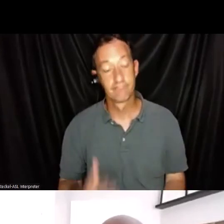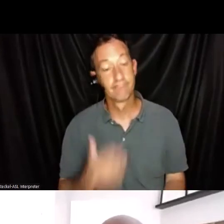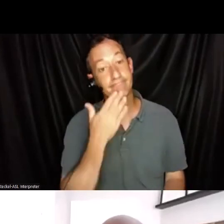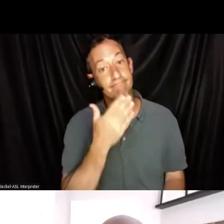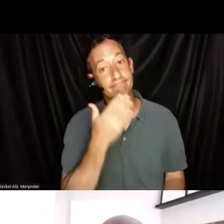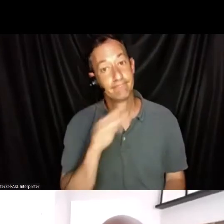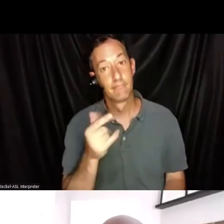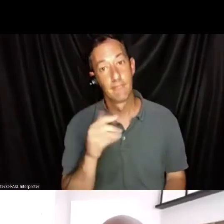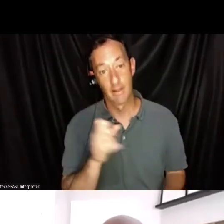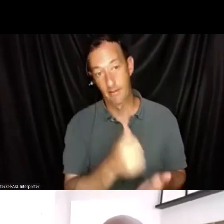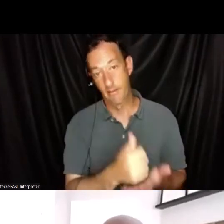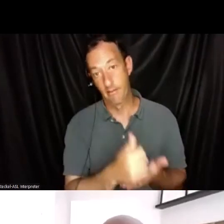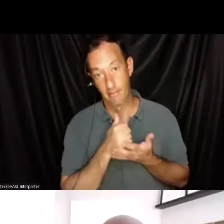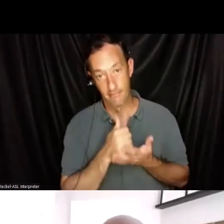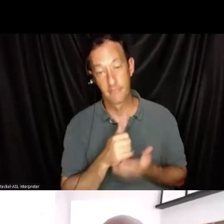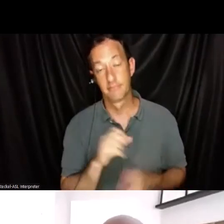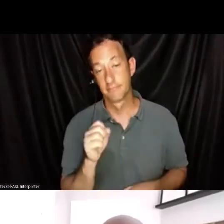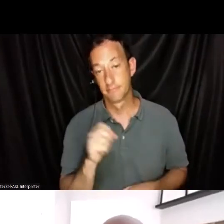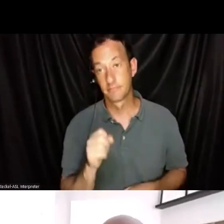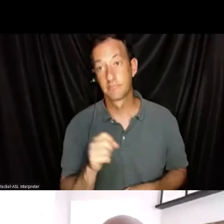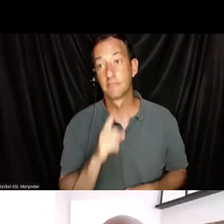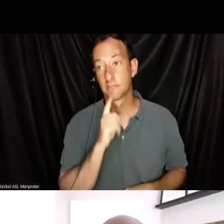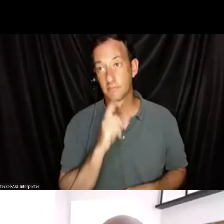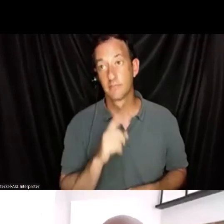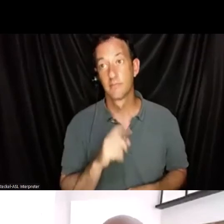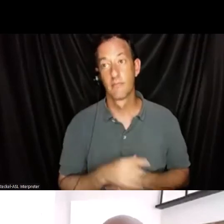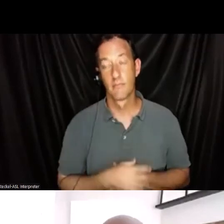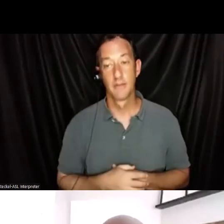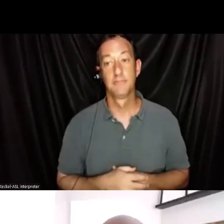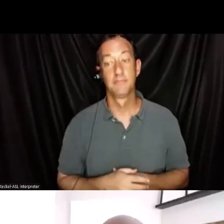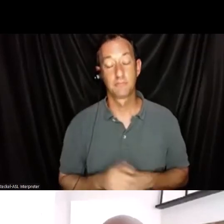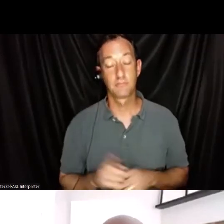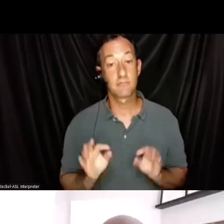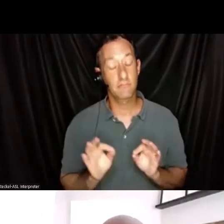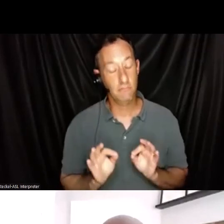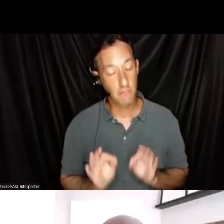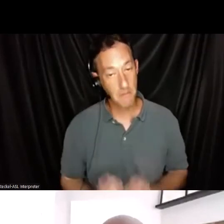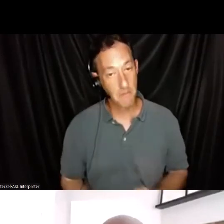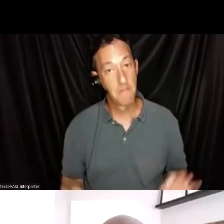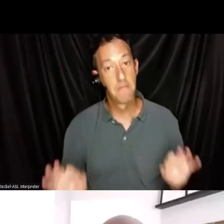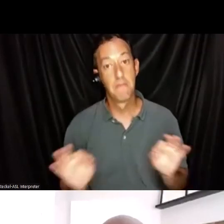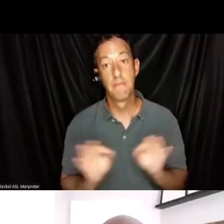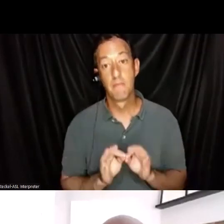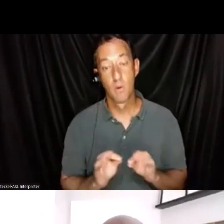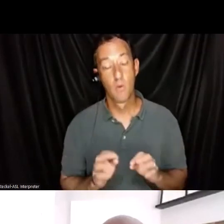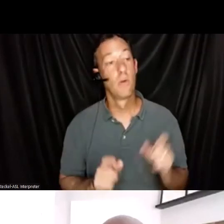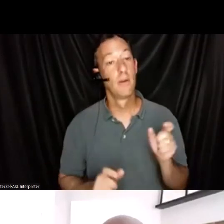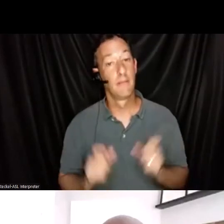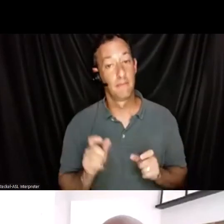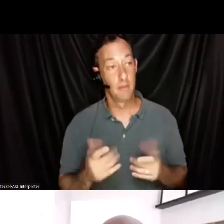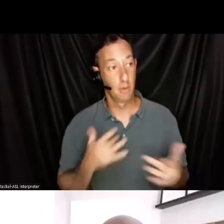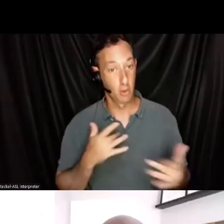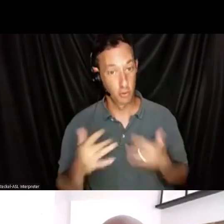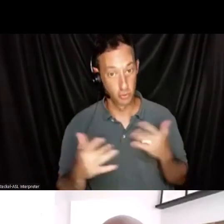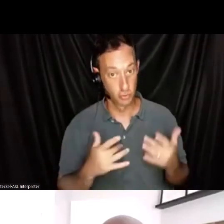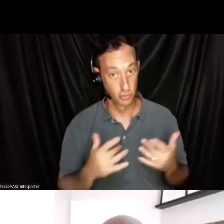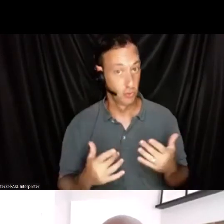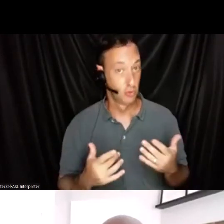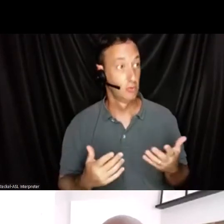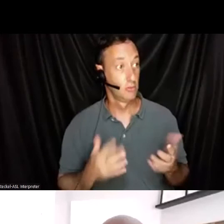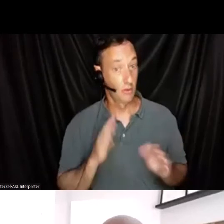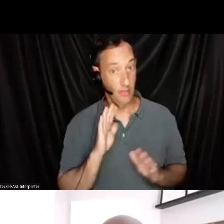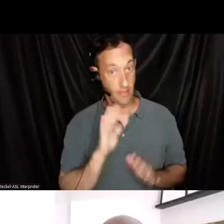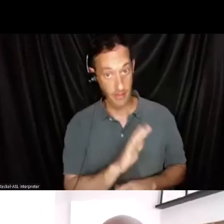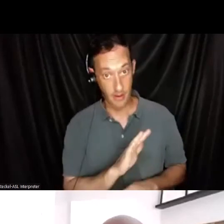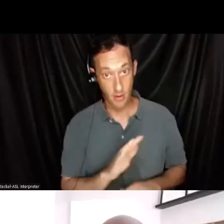That's very helpful. And yes, it is, I think, critically important that people concerned about whether their